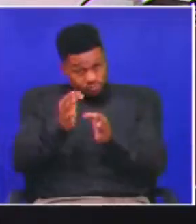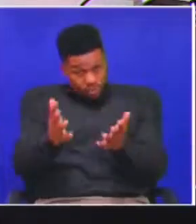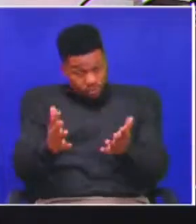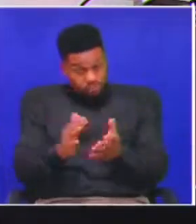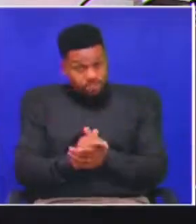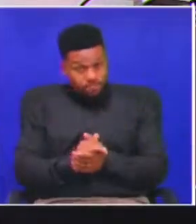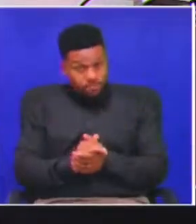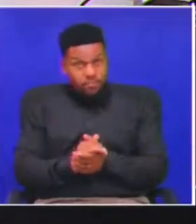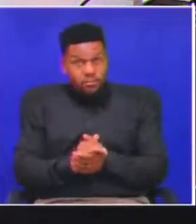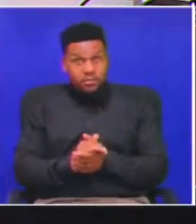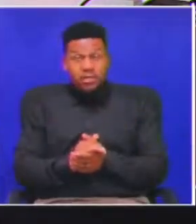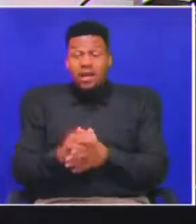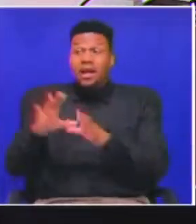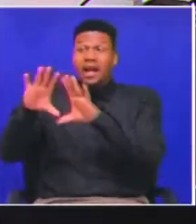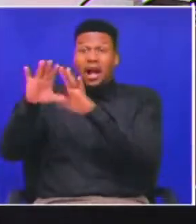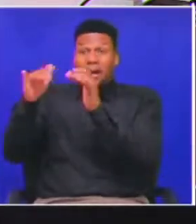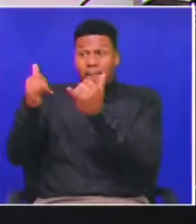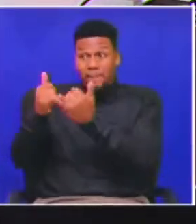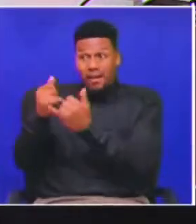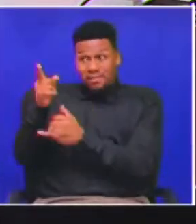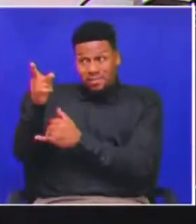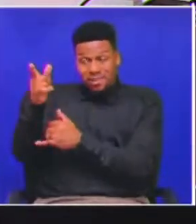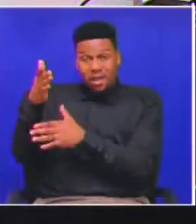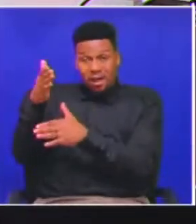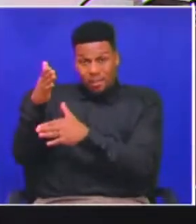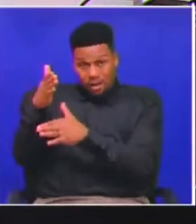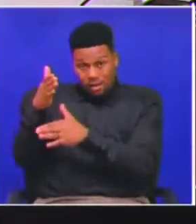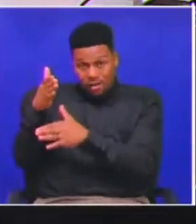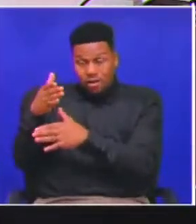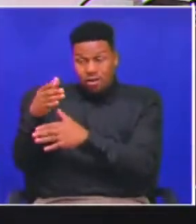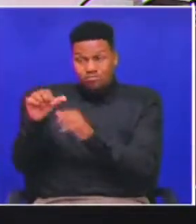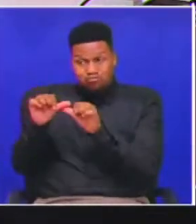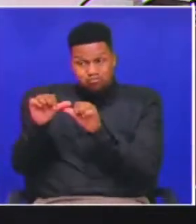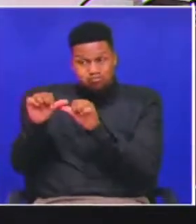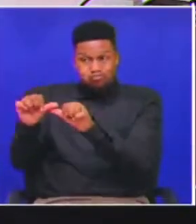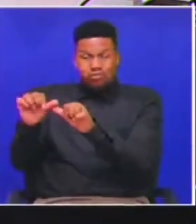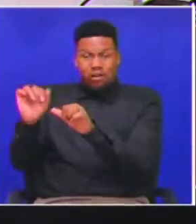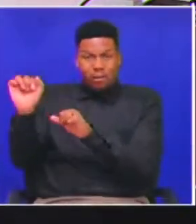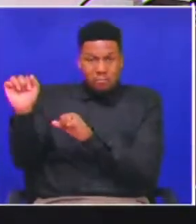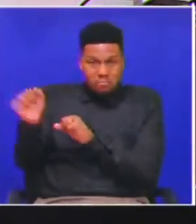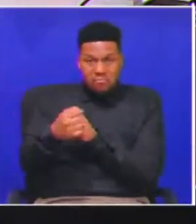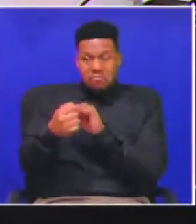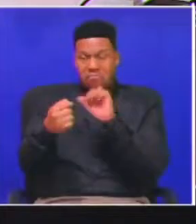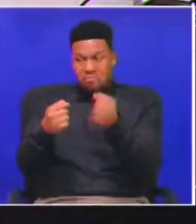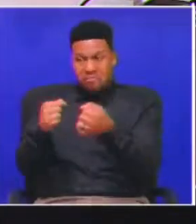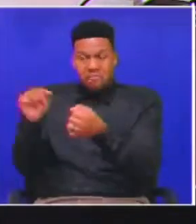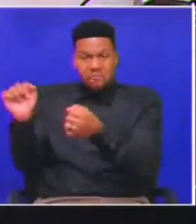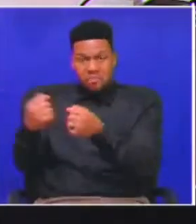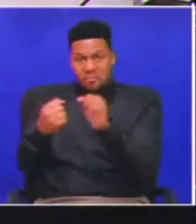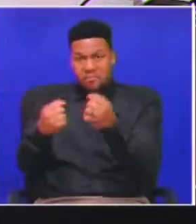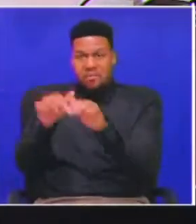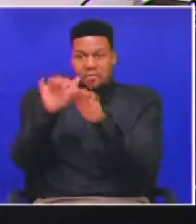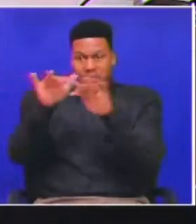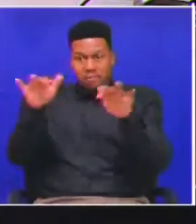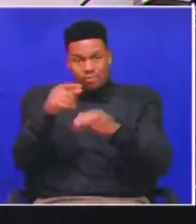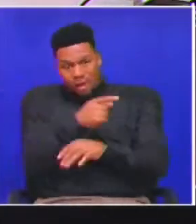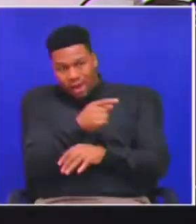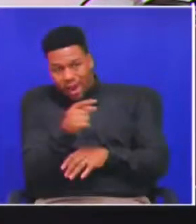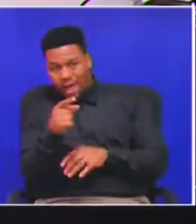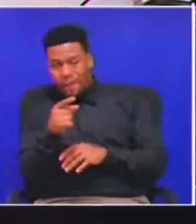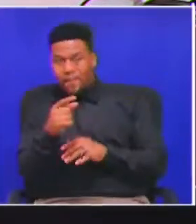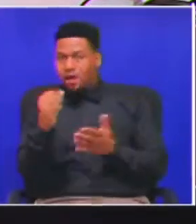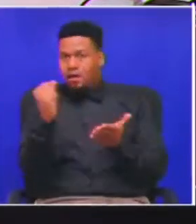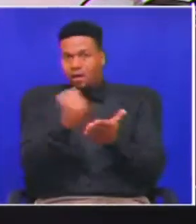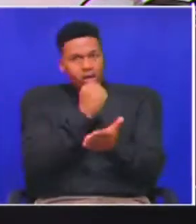employers who continue to employ people who are not documented are committing